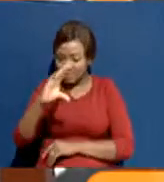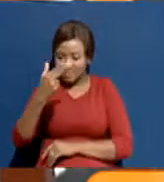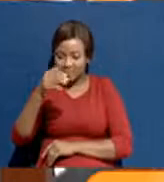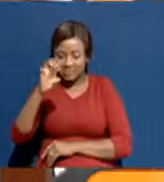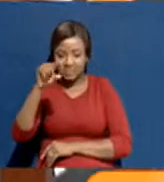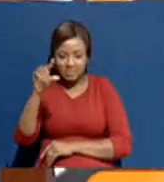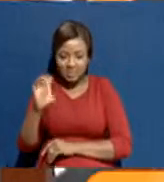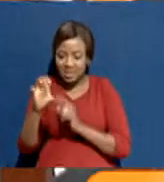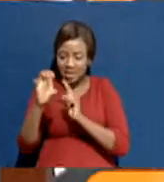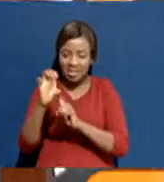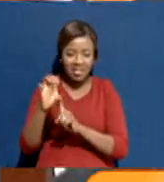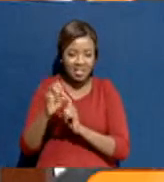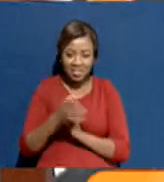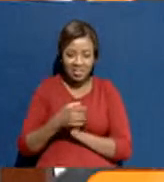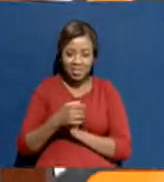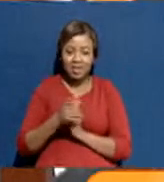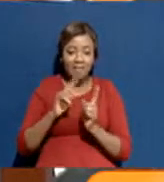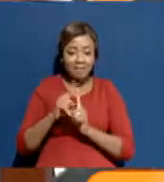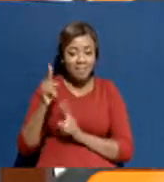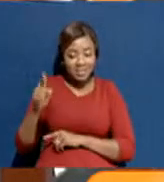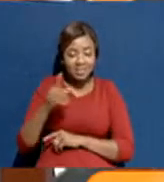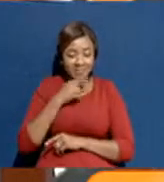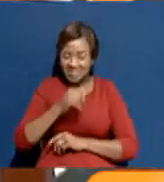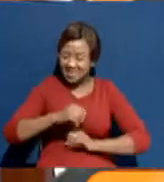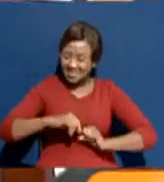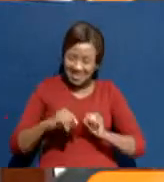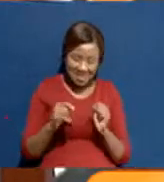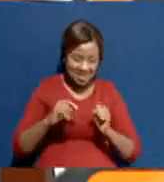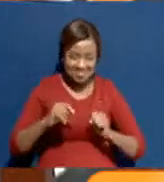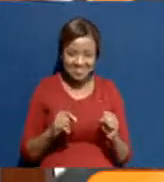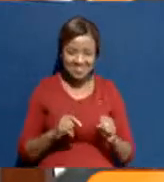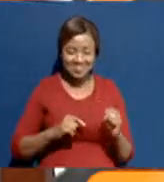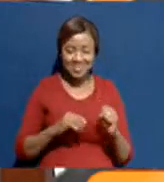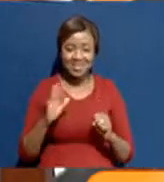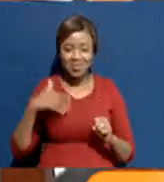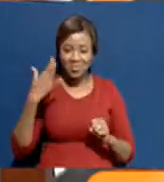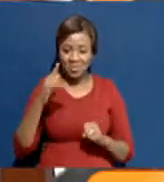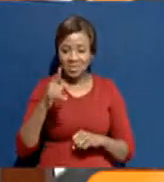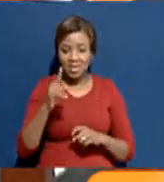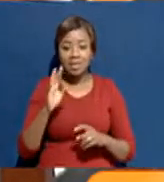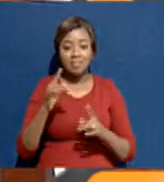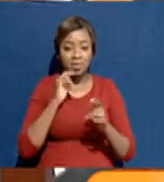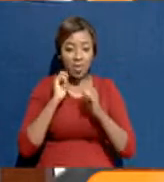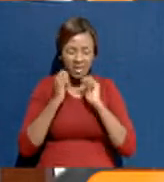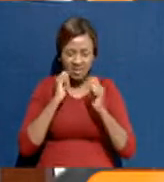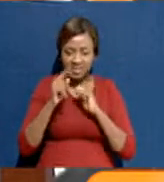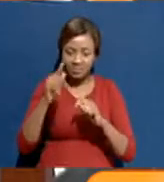not... But he was a very excellent guy. He was the top in the interview. And